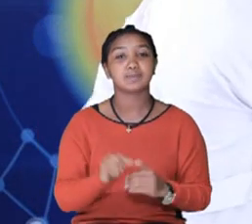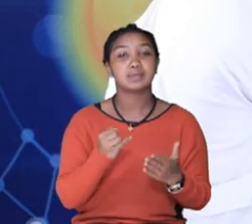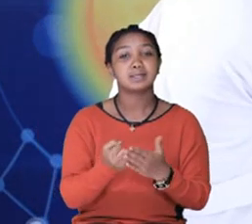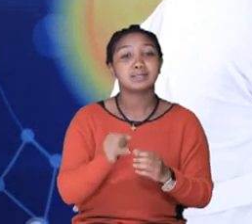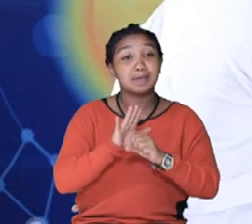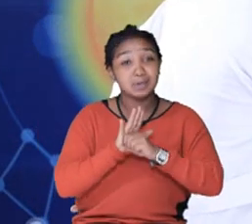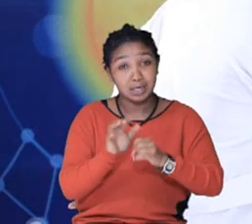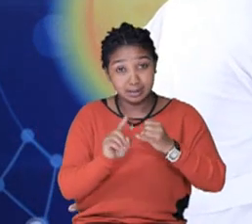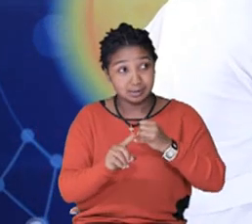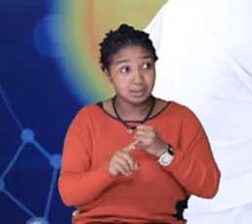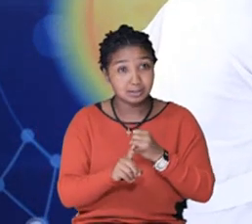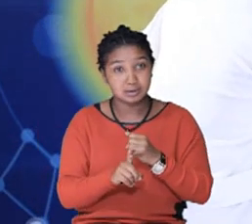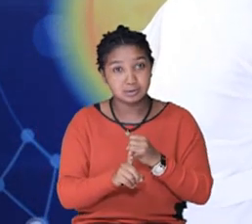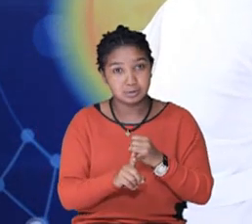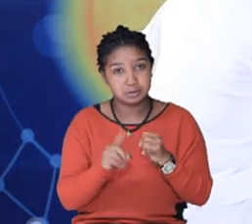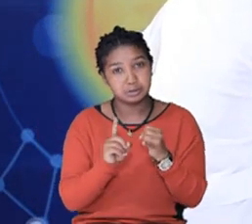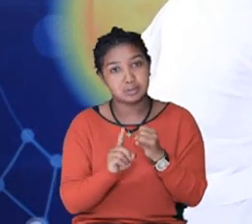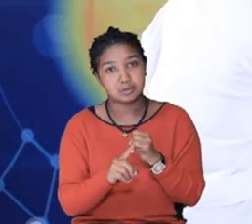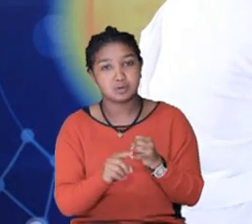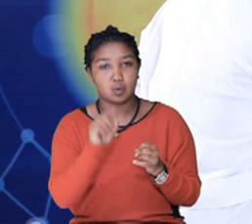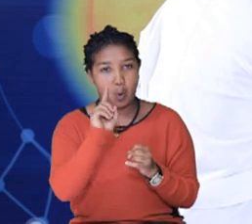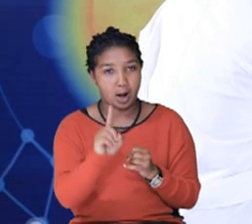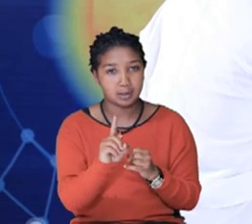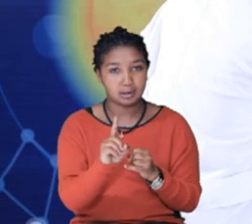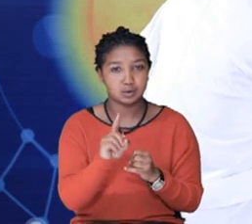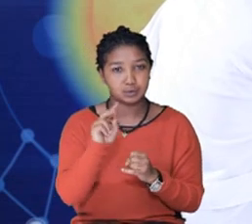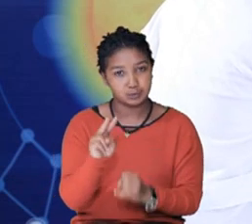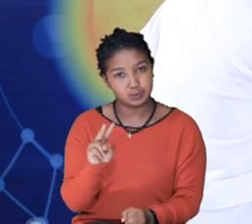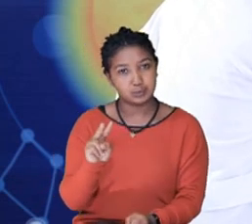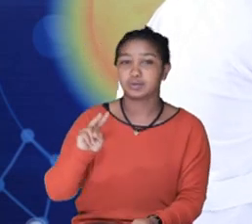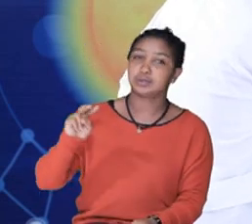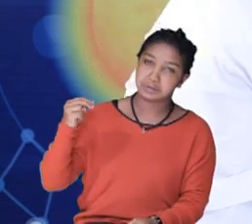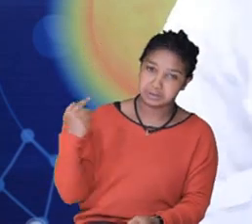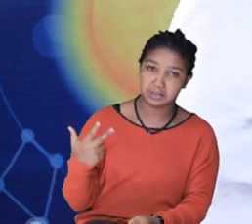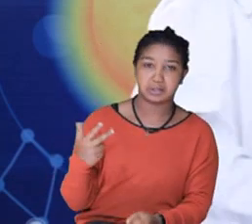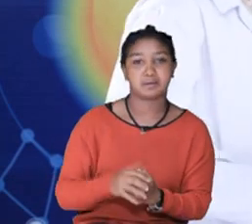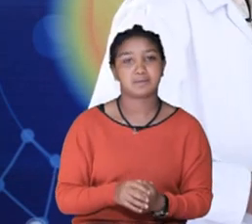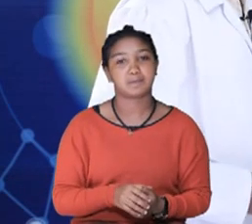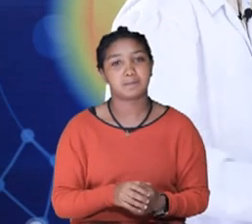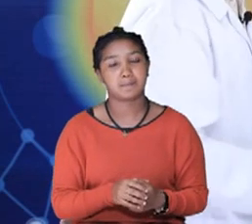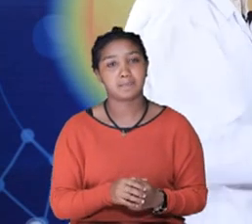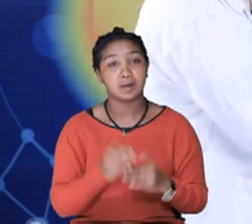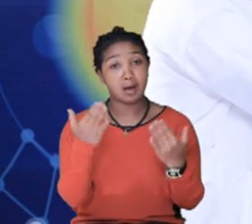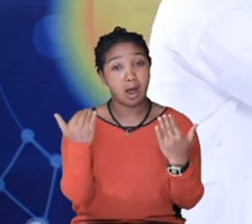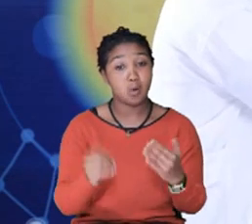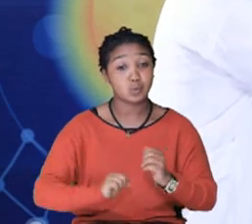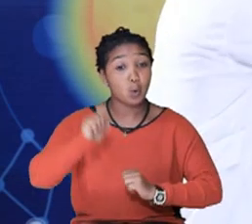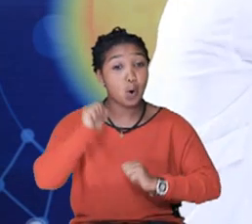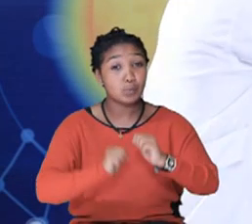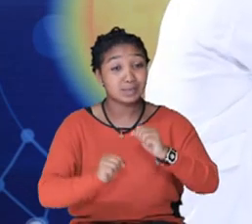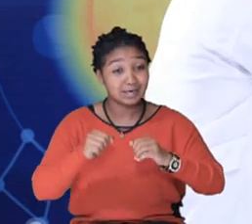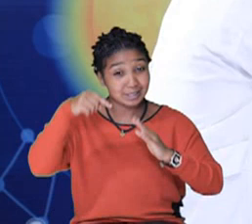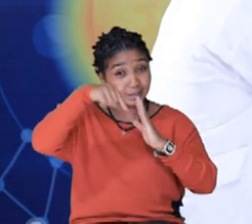the pressure at this depth, let's say this is 1, this is 2, and the Z is 3. Now compare